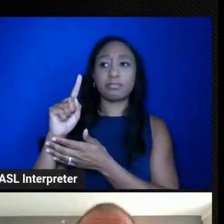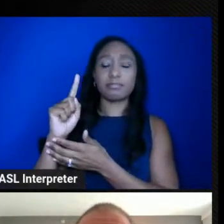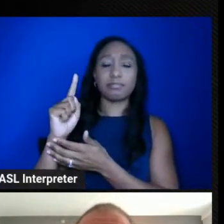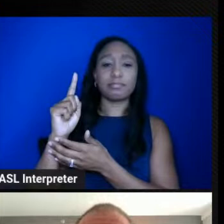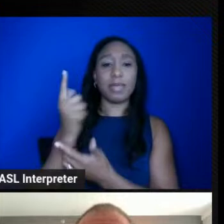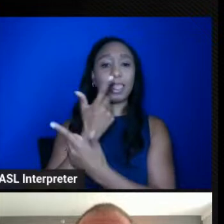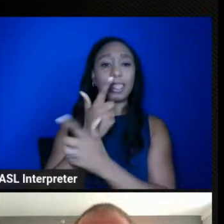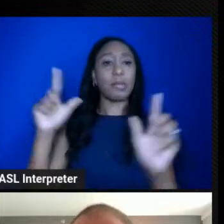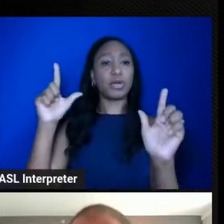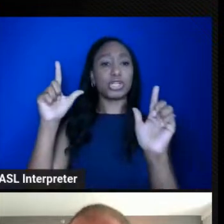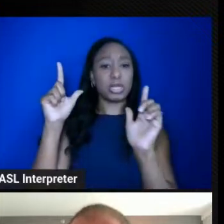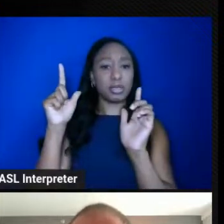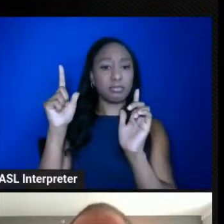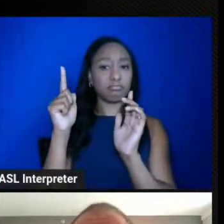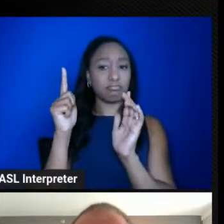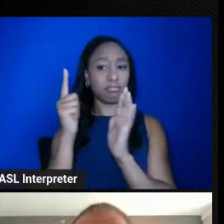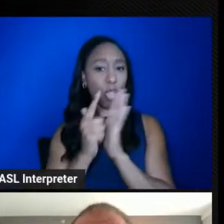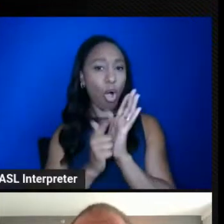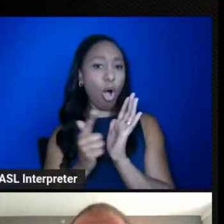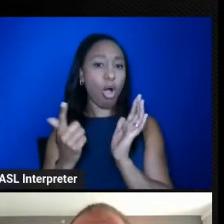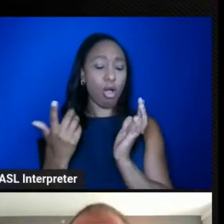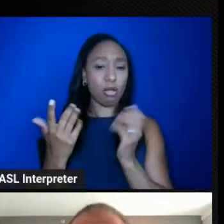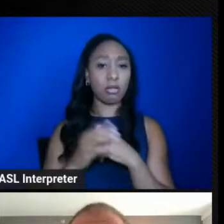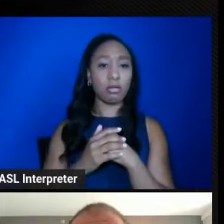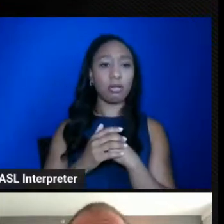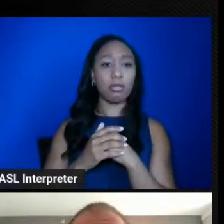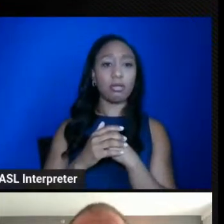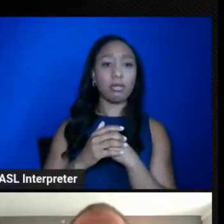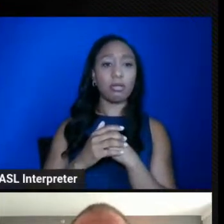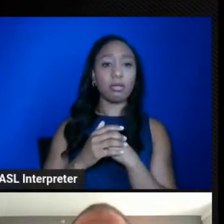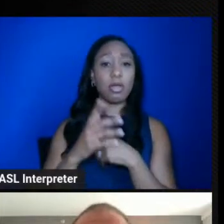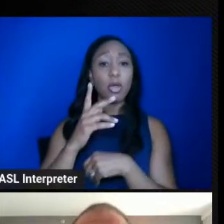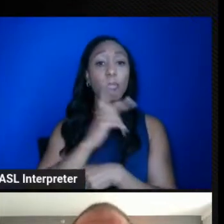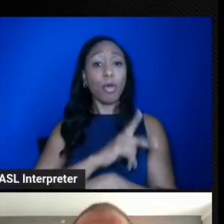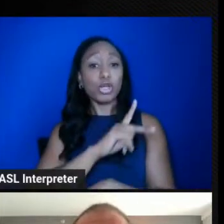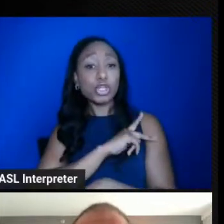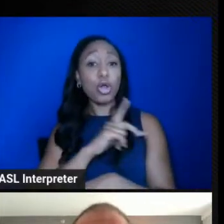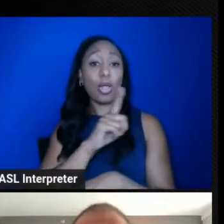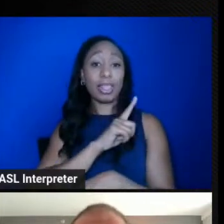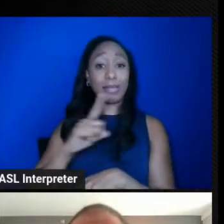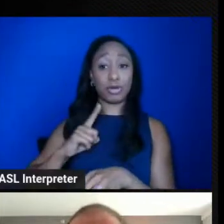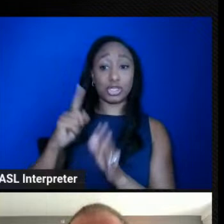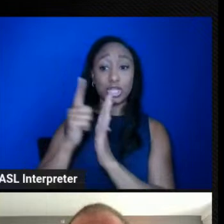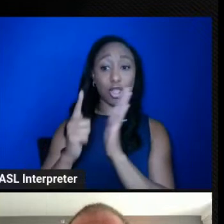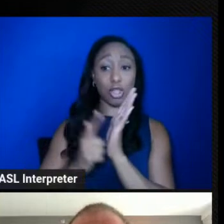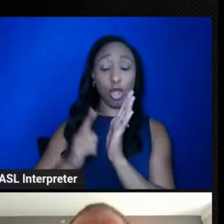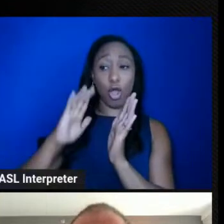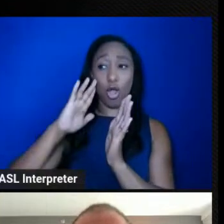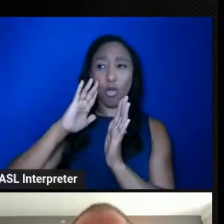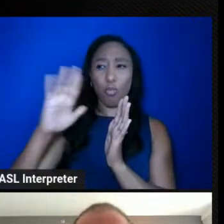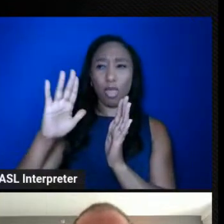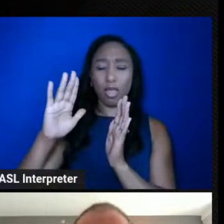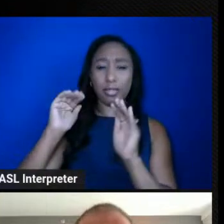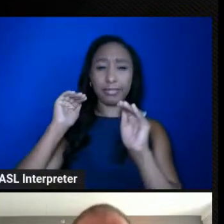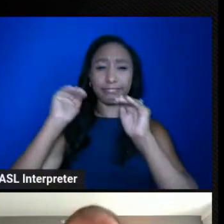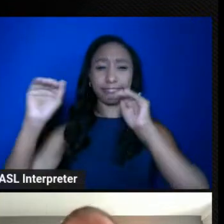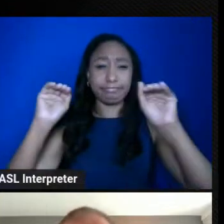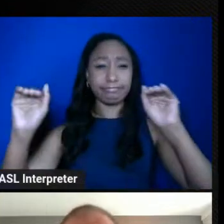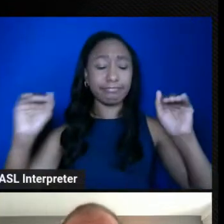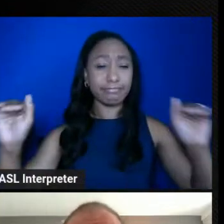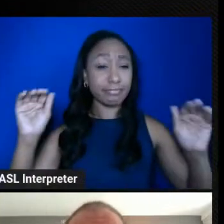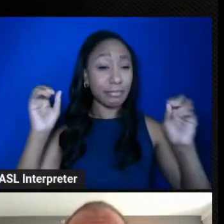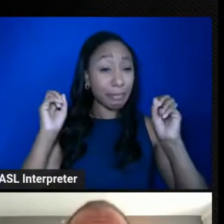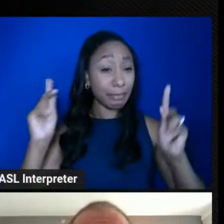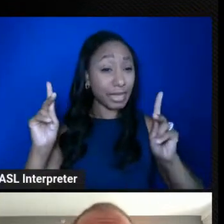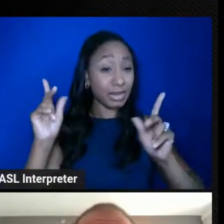This 1826 Pennsylvania personal liberty law would enrage Southerners and slaveholders